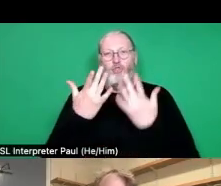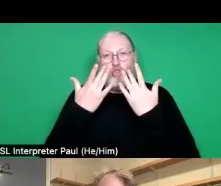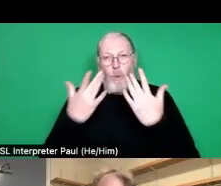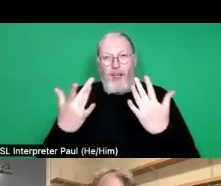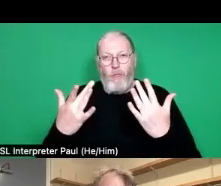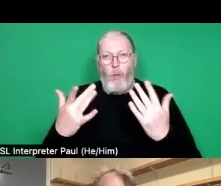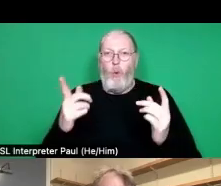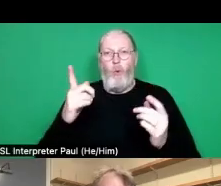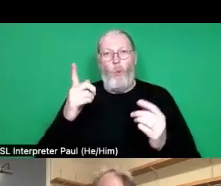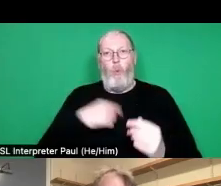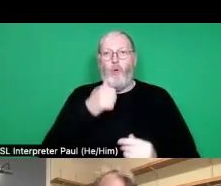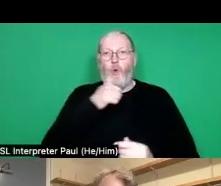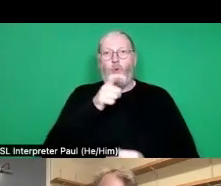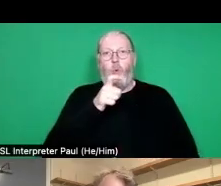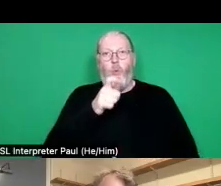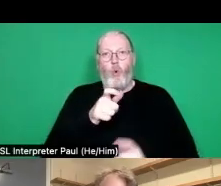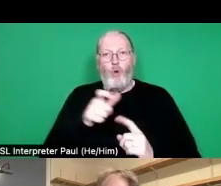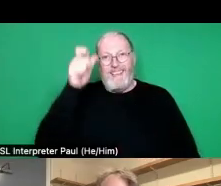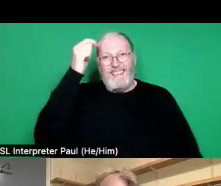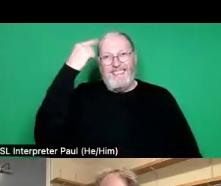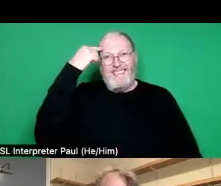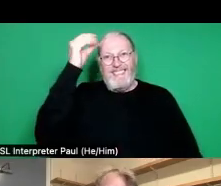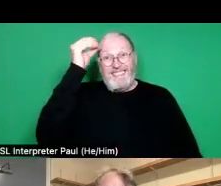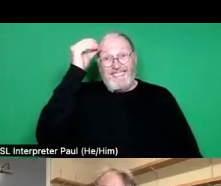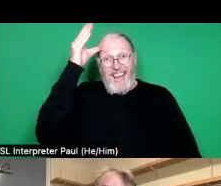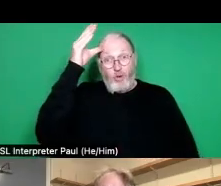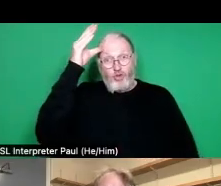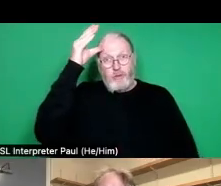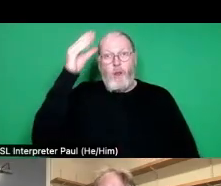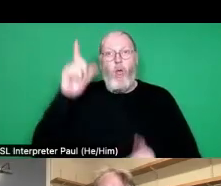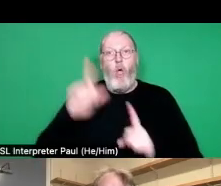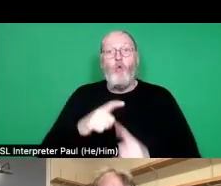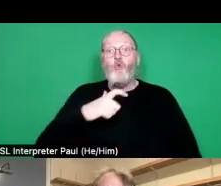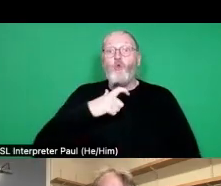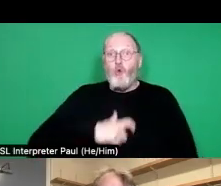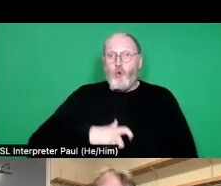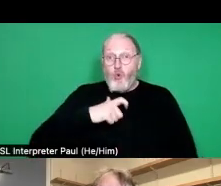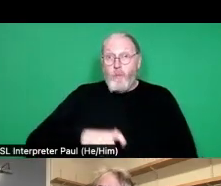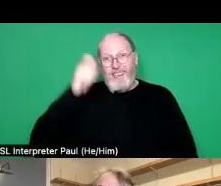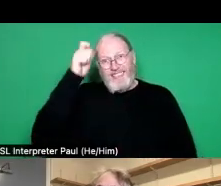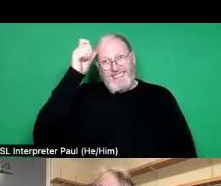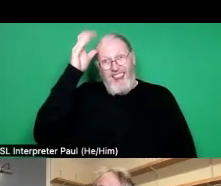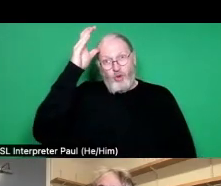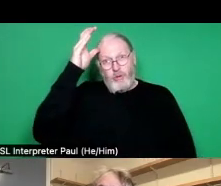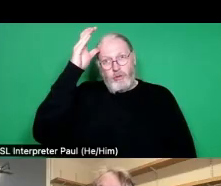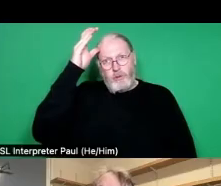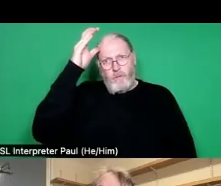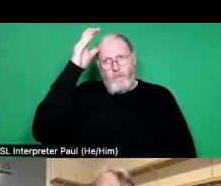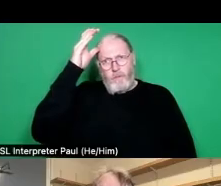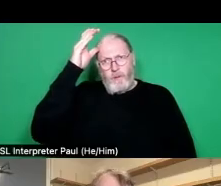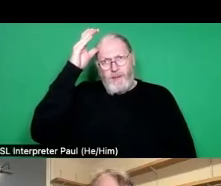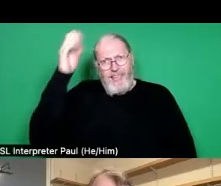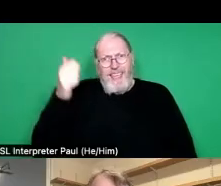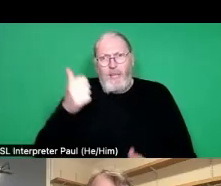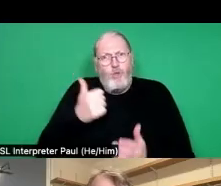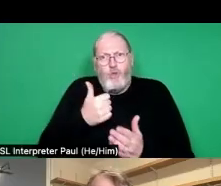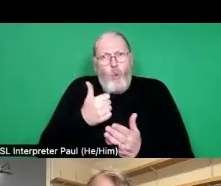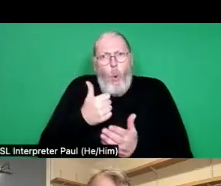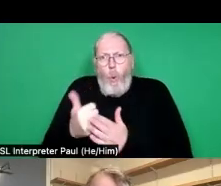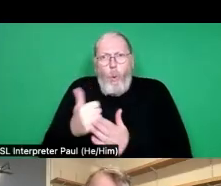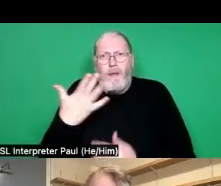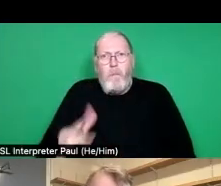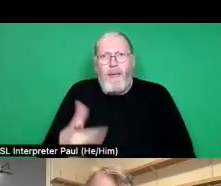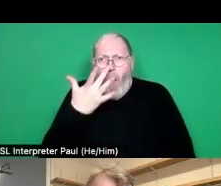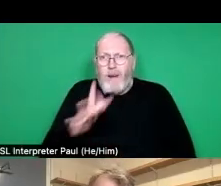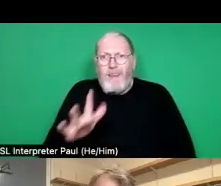call intelligence, human intelligence, let's say, has always been artificial. And what he means by that, I mean, there's a term